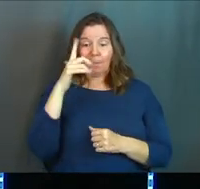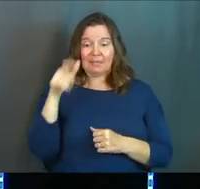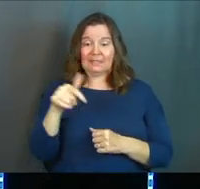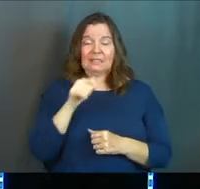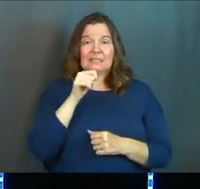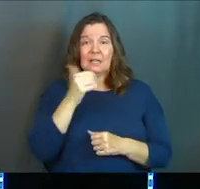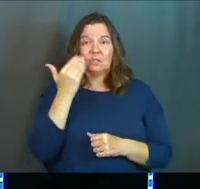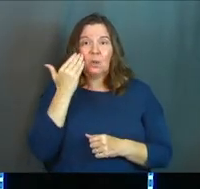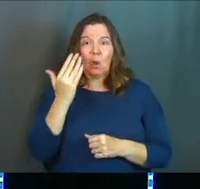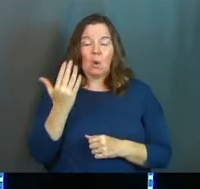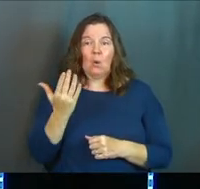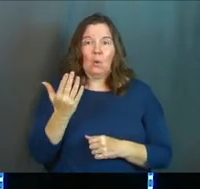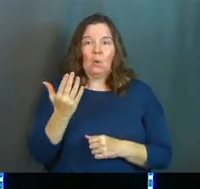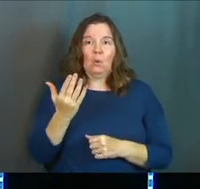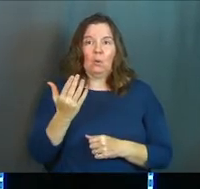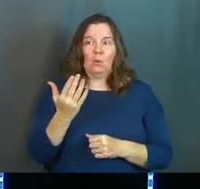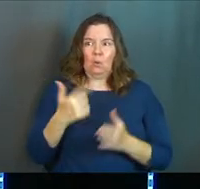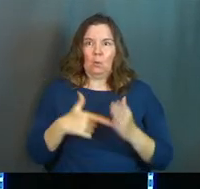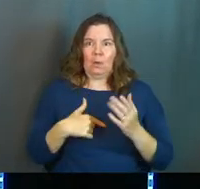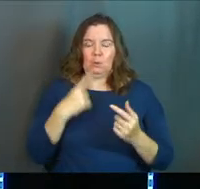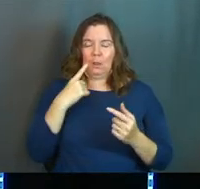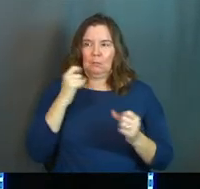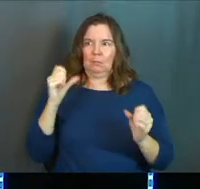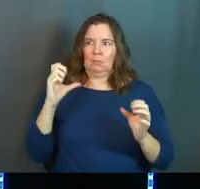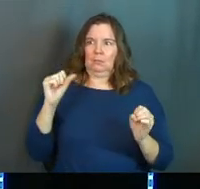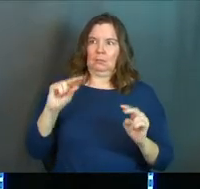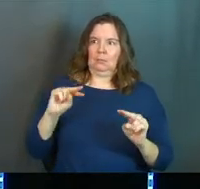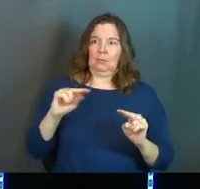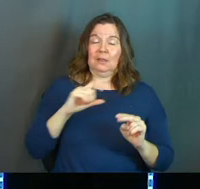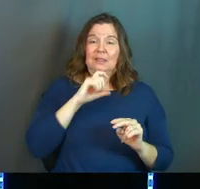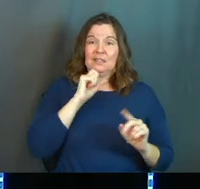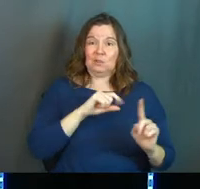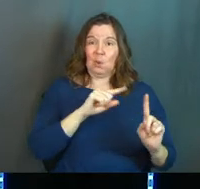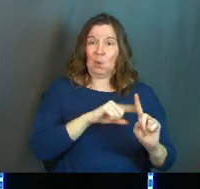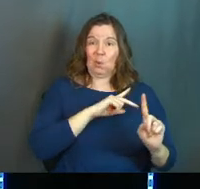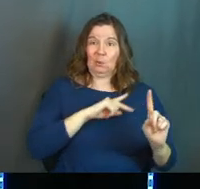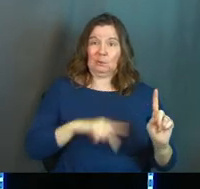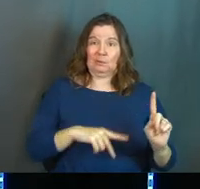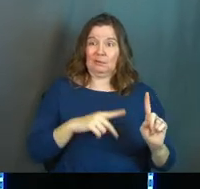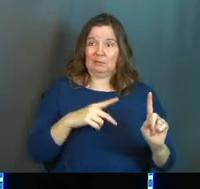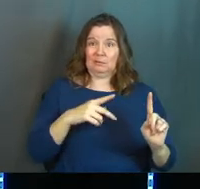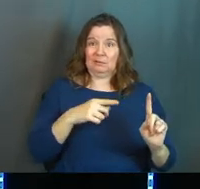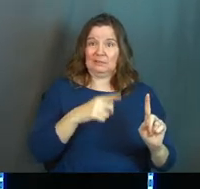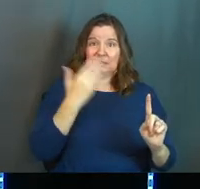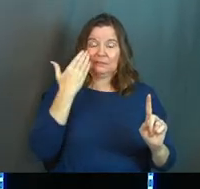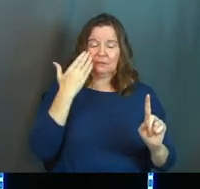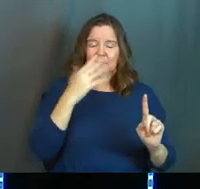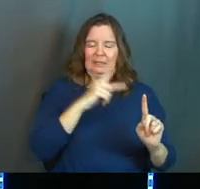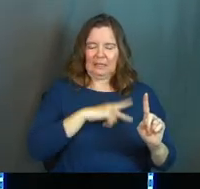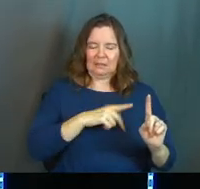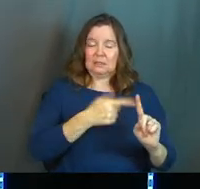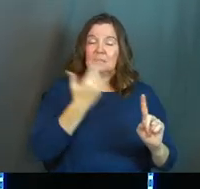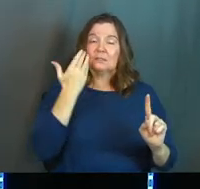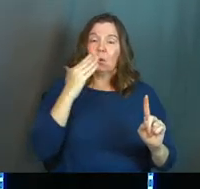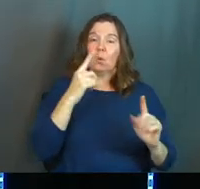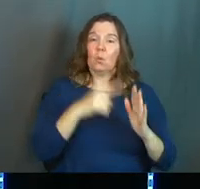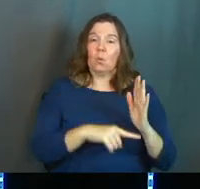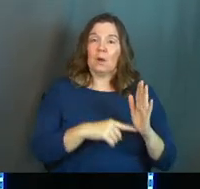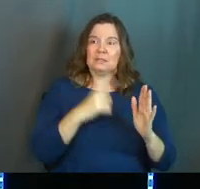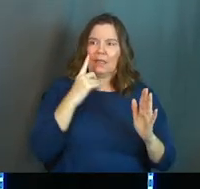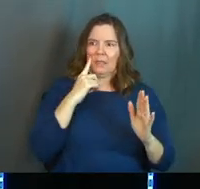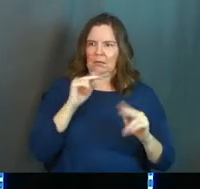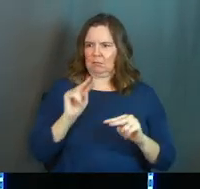Because he doesn't know what to think. This old pagan ancient god does not, or king does not